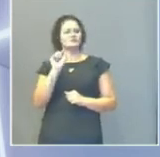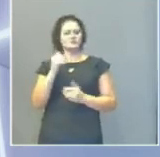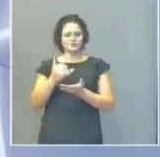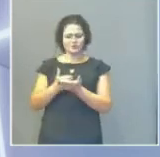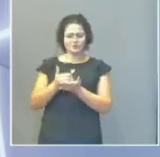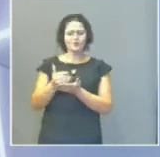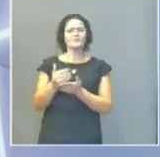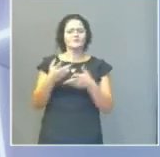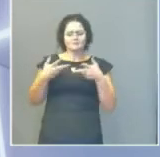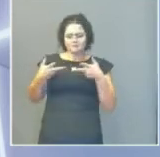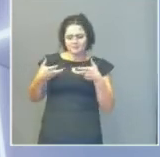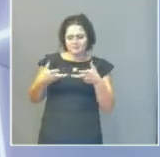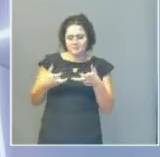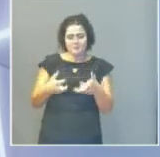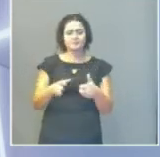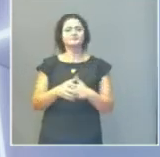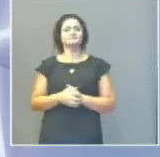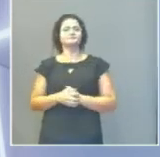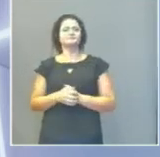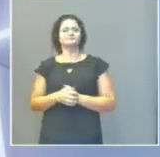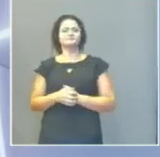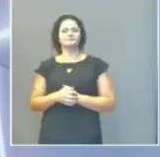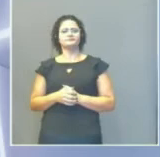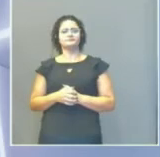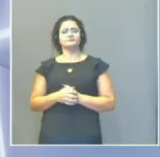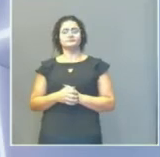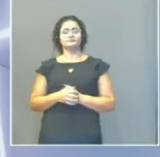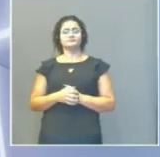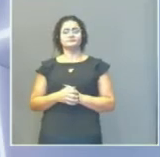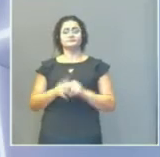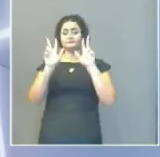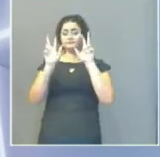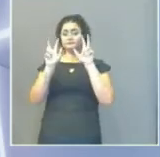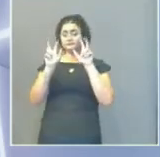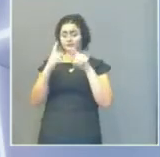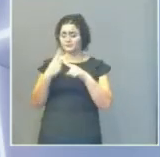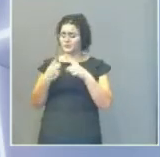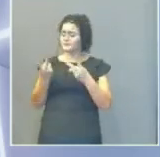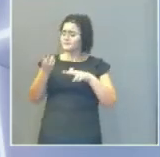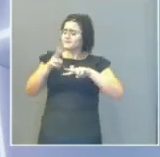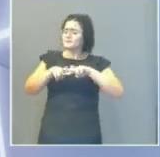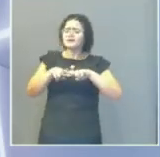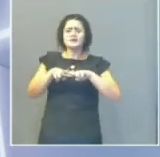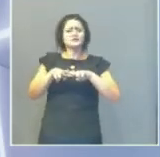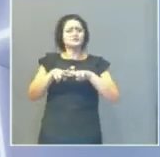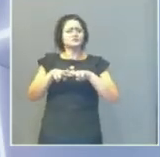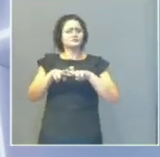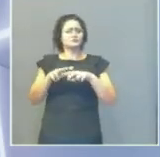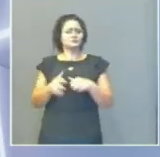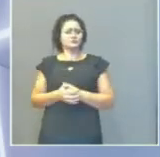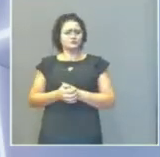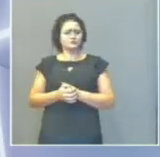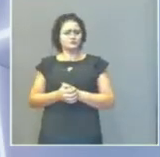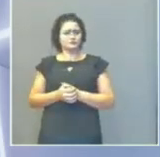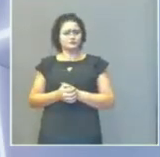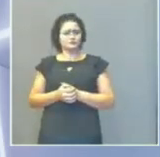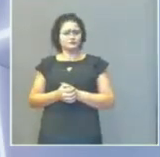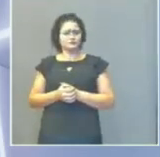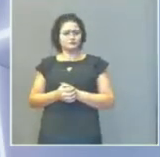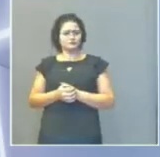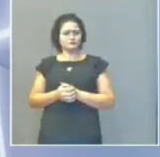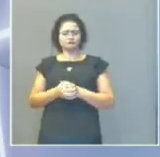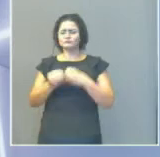or question around why we are so stuck and what it might take